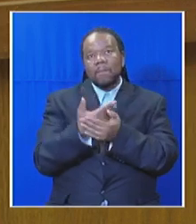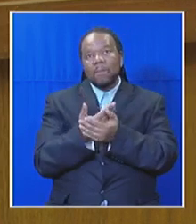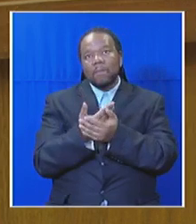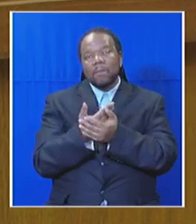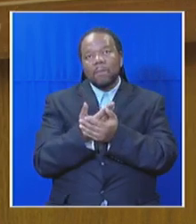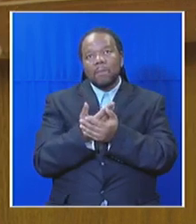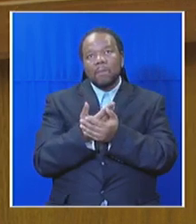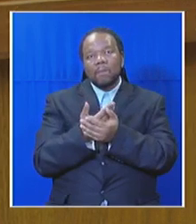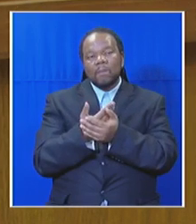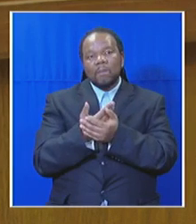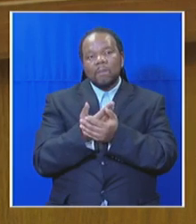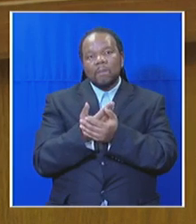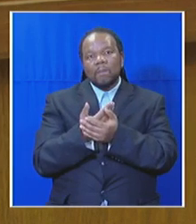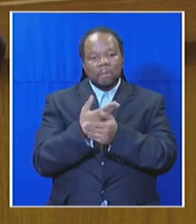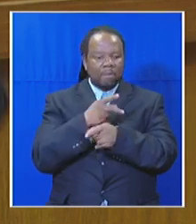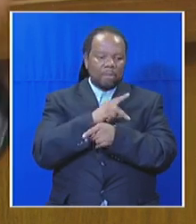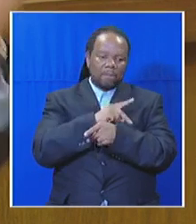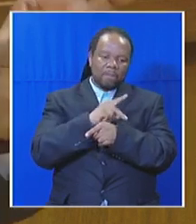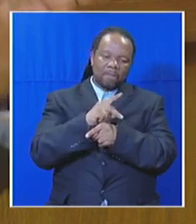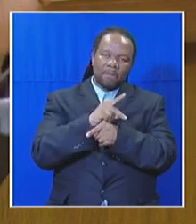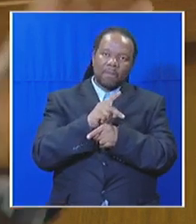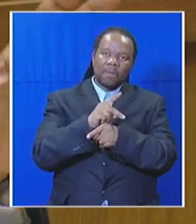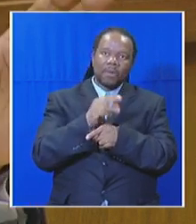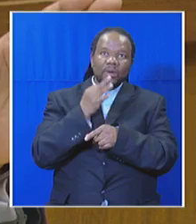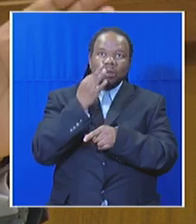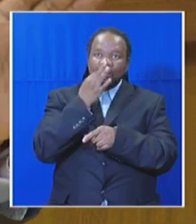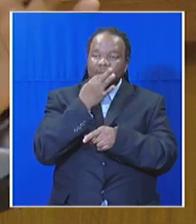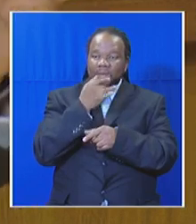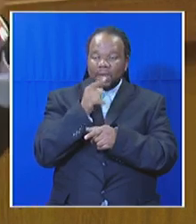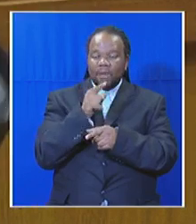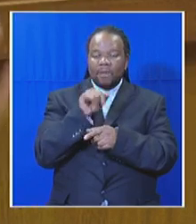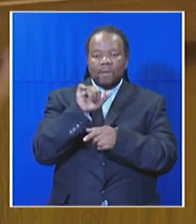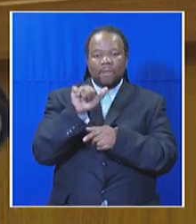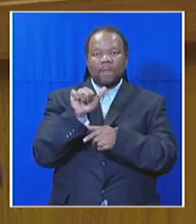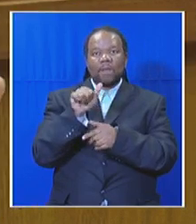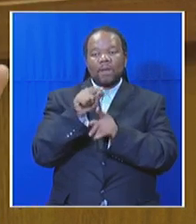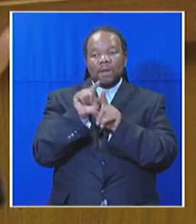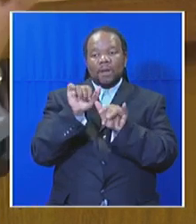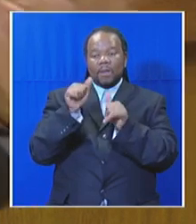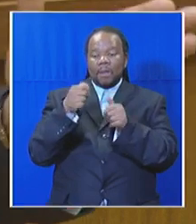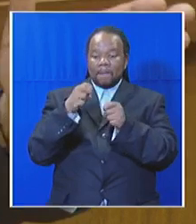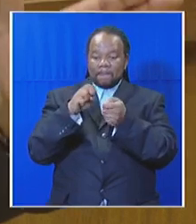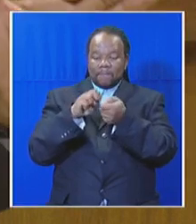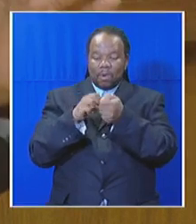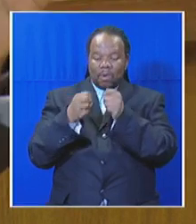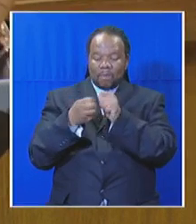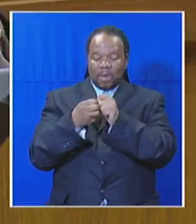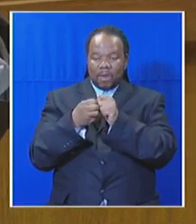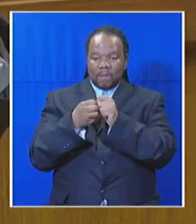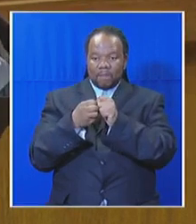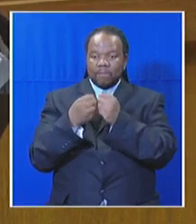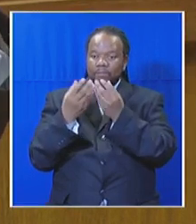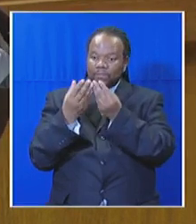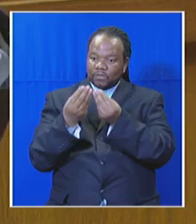which was saying, let us solve that problem in the manner in which the African